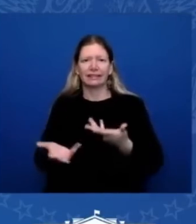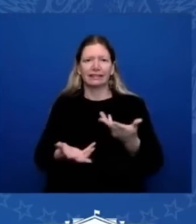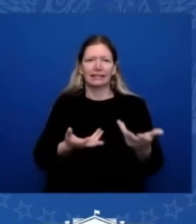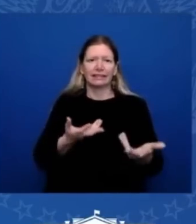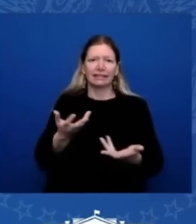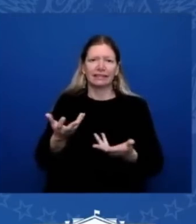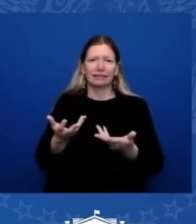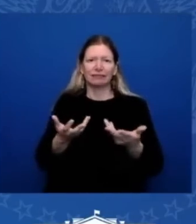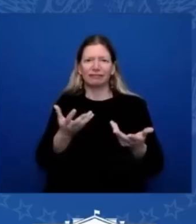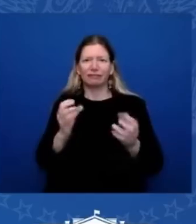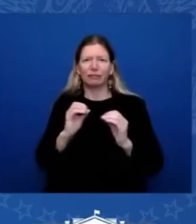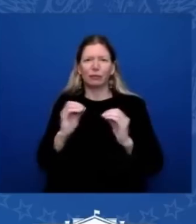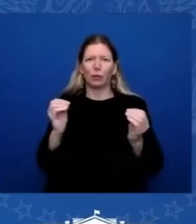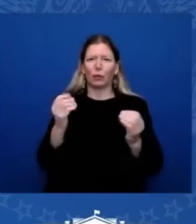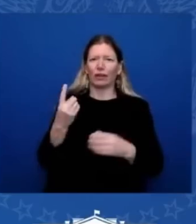celebrated